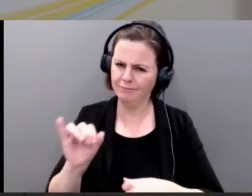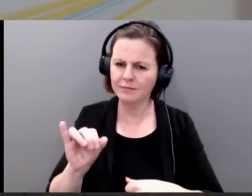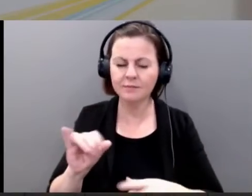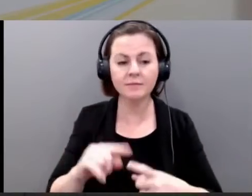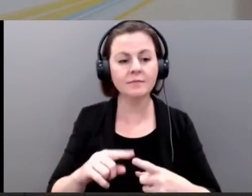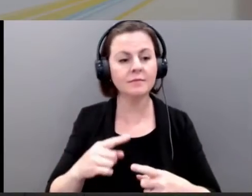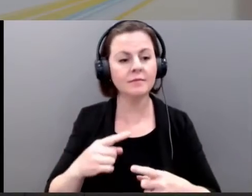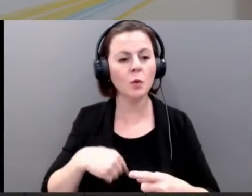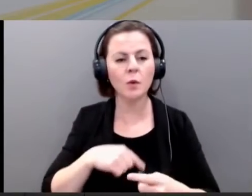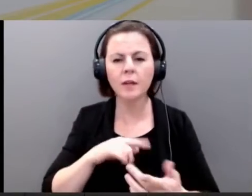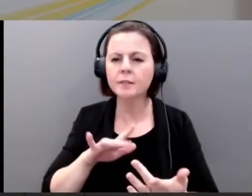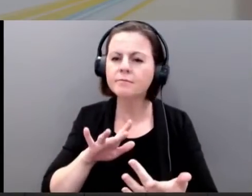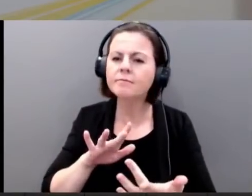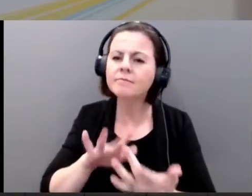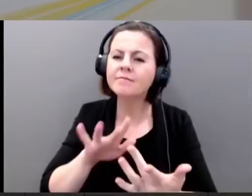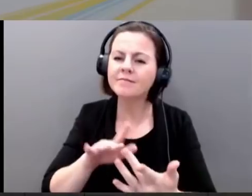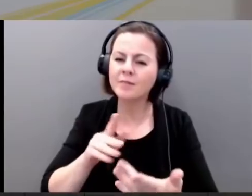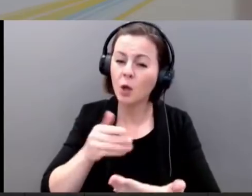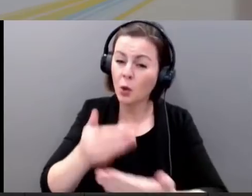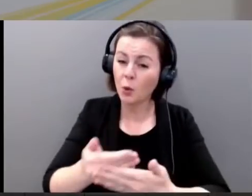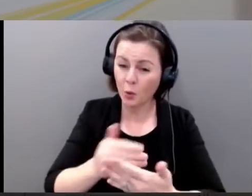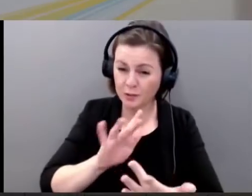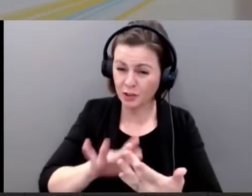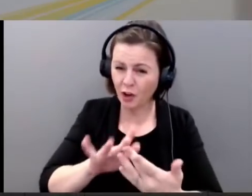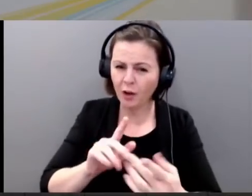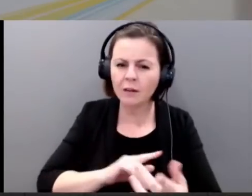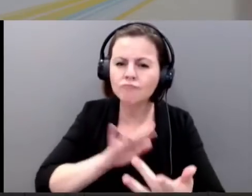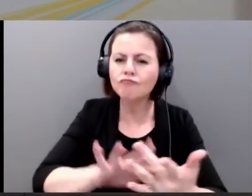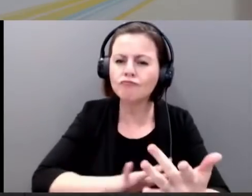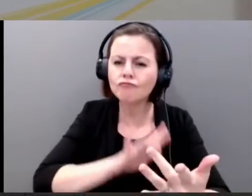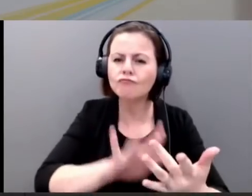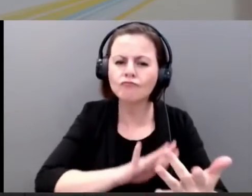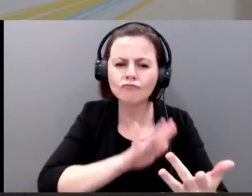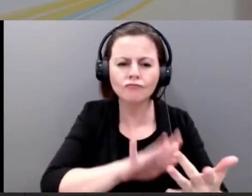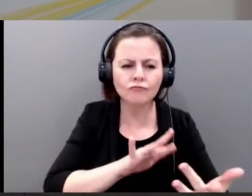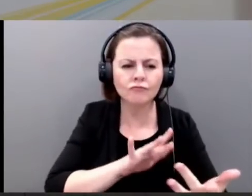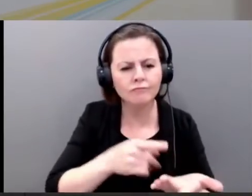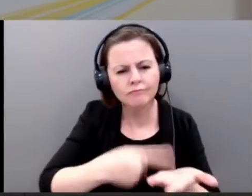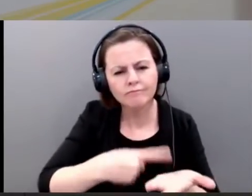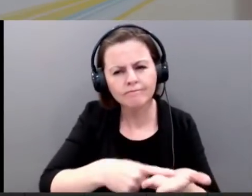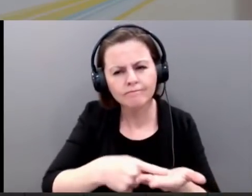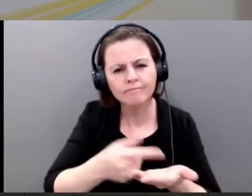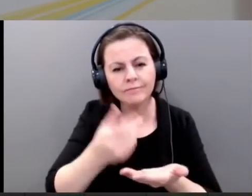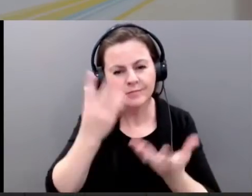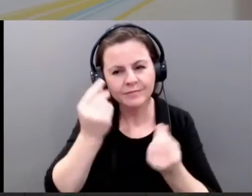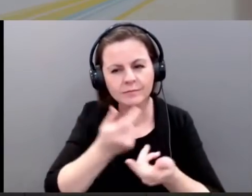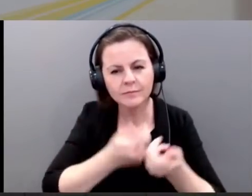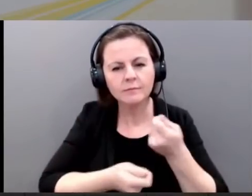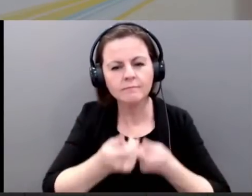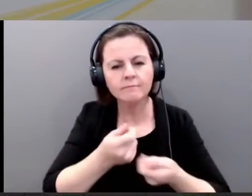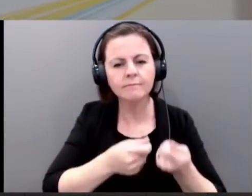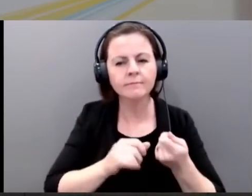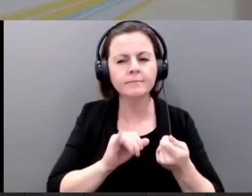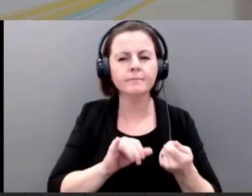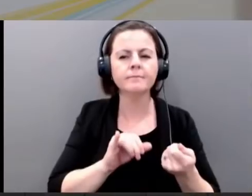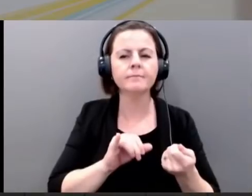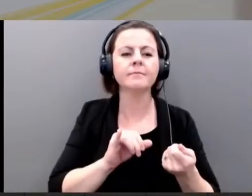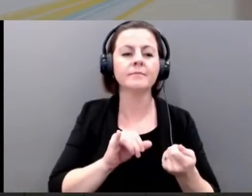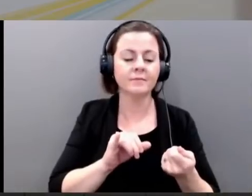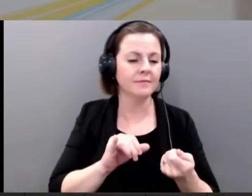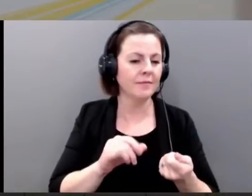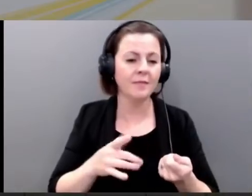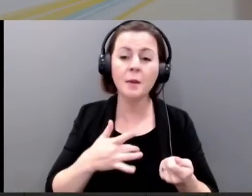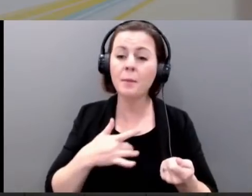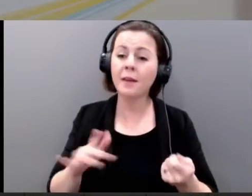our cases and our close contacts. And this happens in outbreaks across the